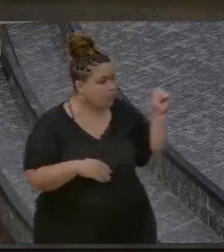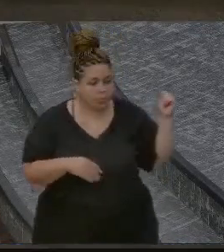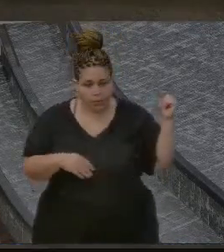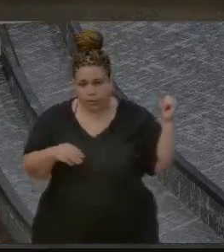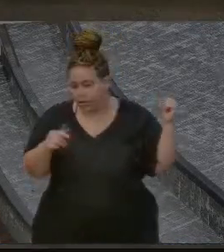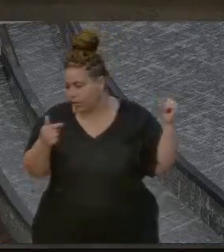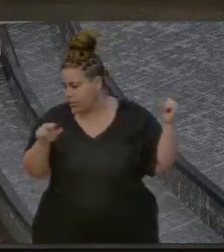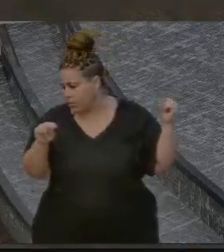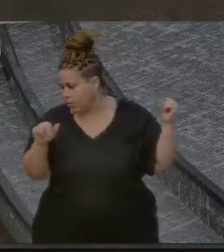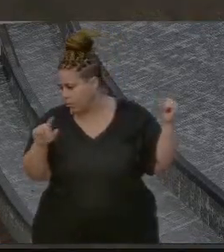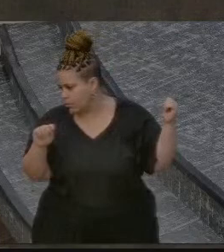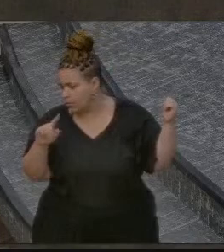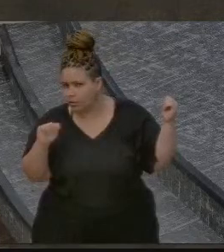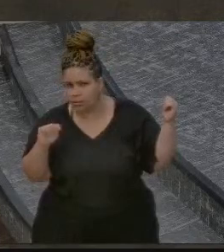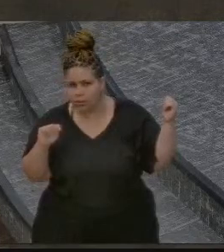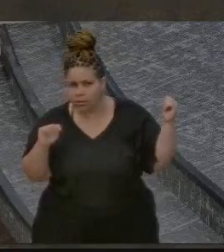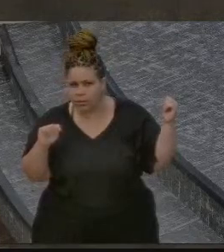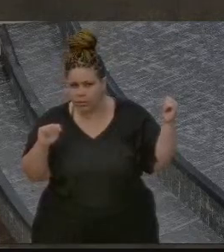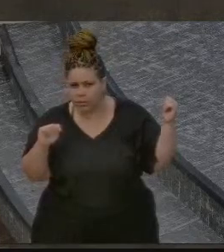trainings that you mentioned,